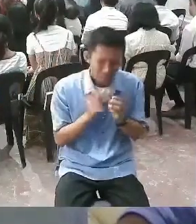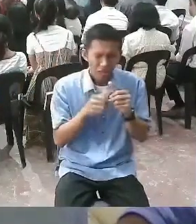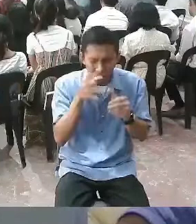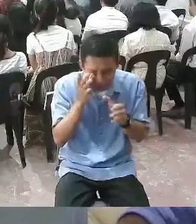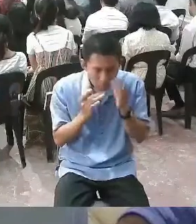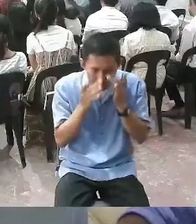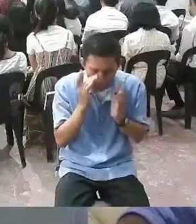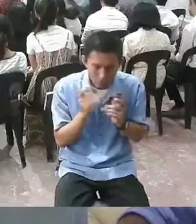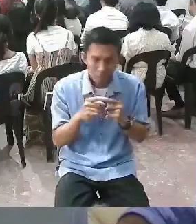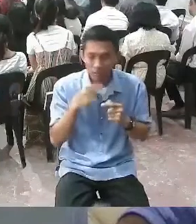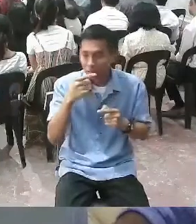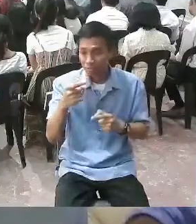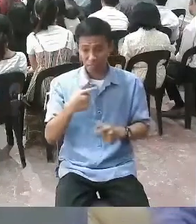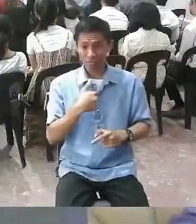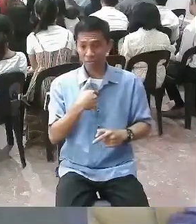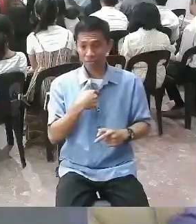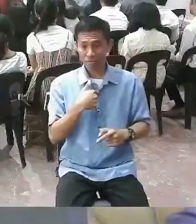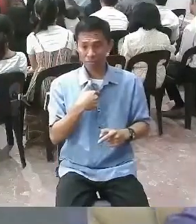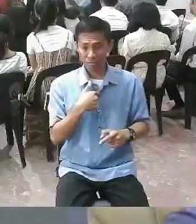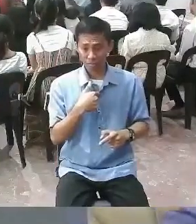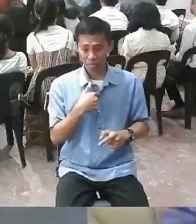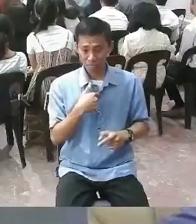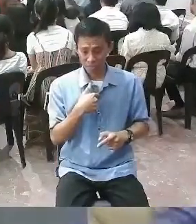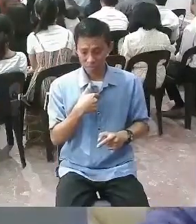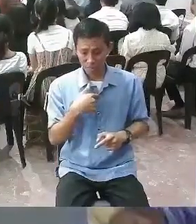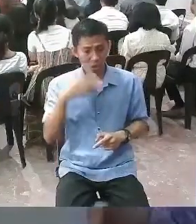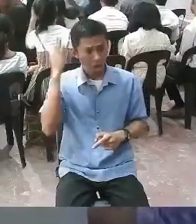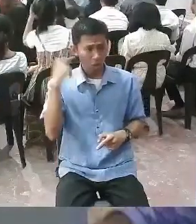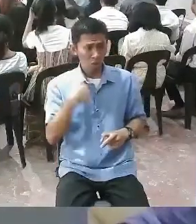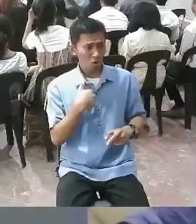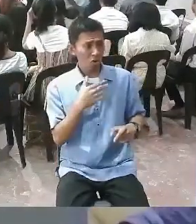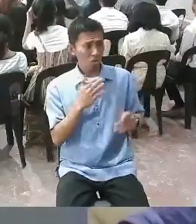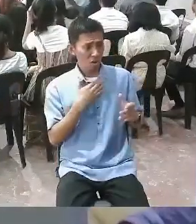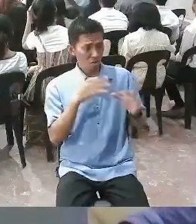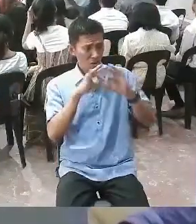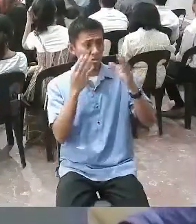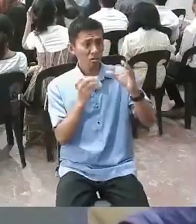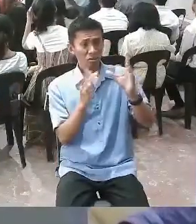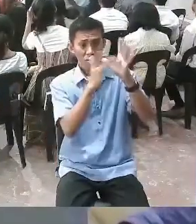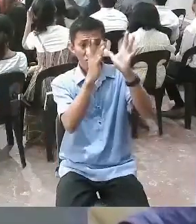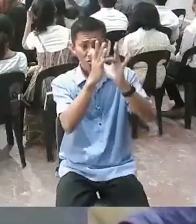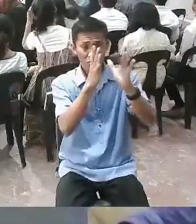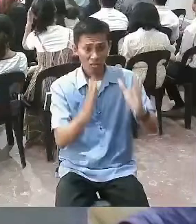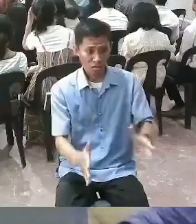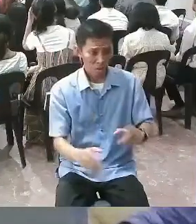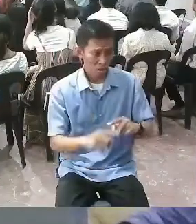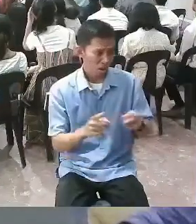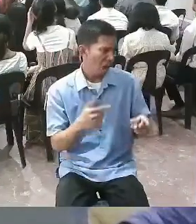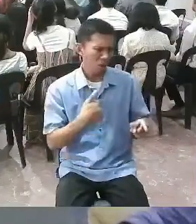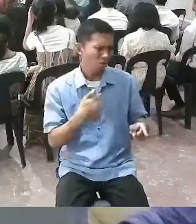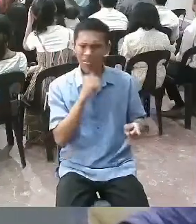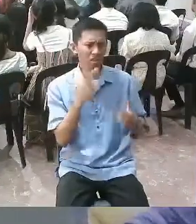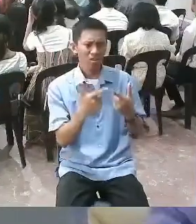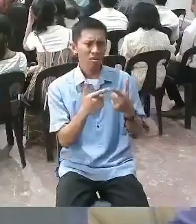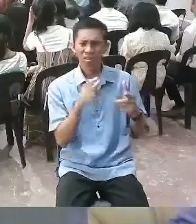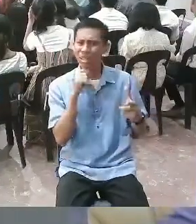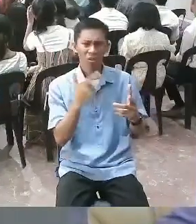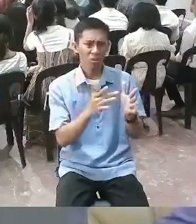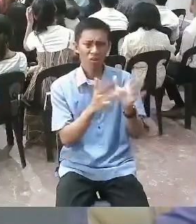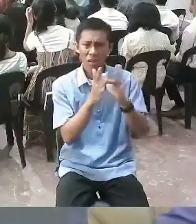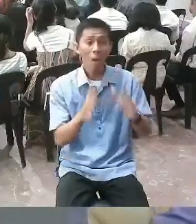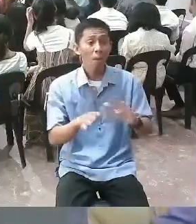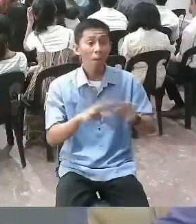she said to me, she said, I was raised in a Christian home. I'm not a Christian. My parents